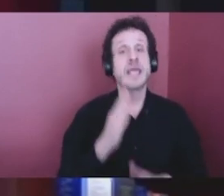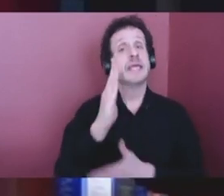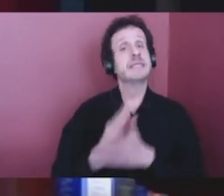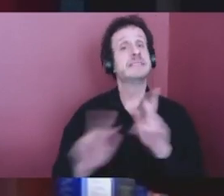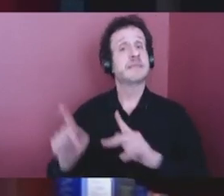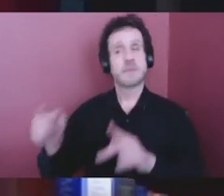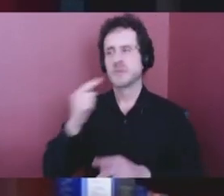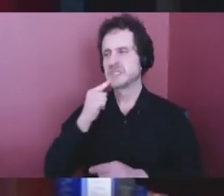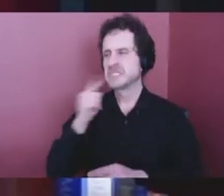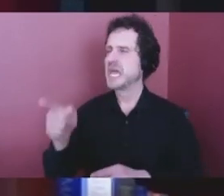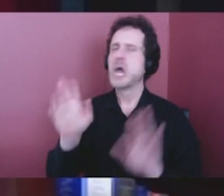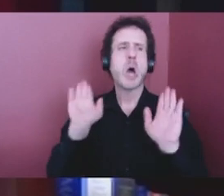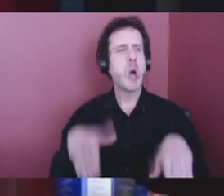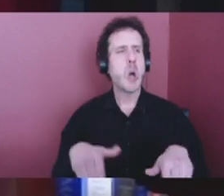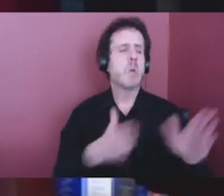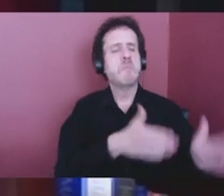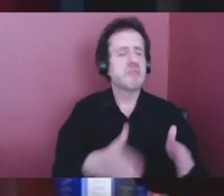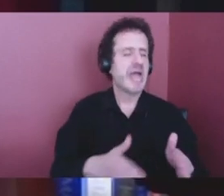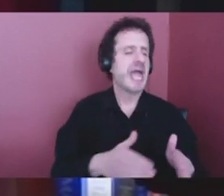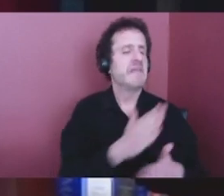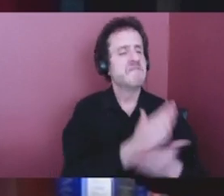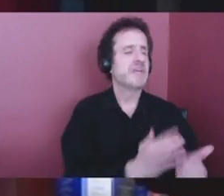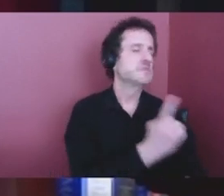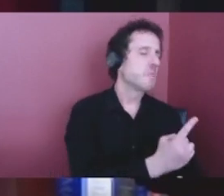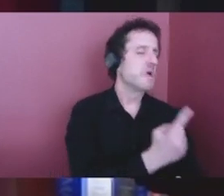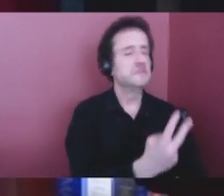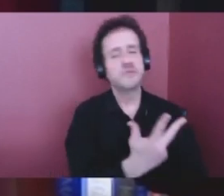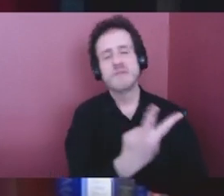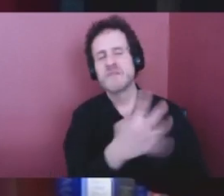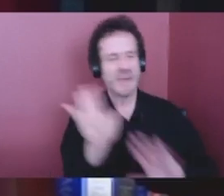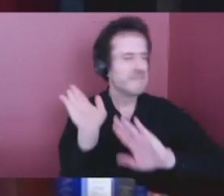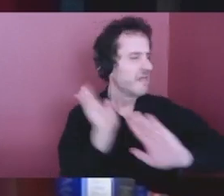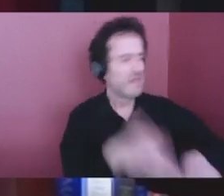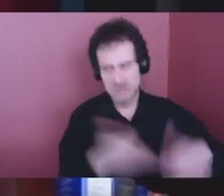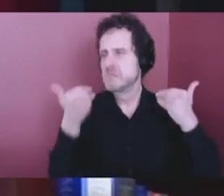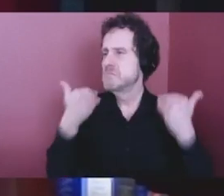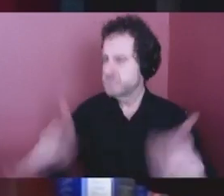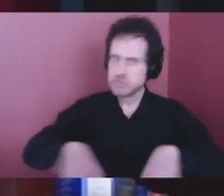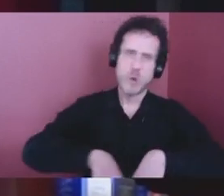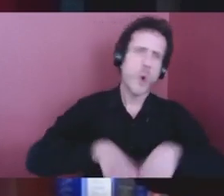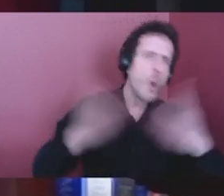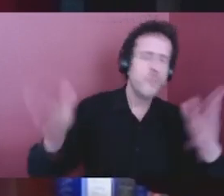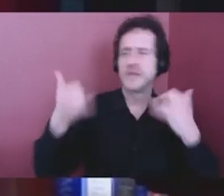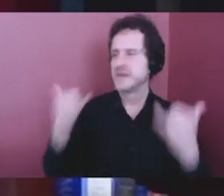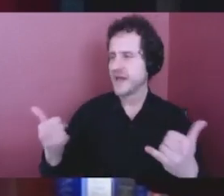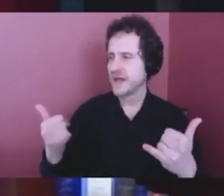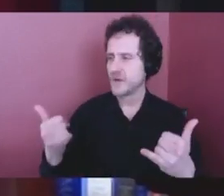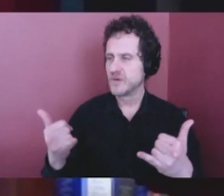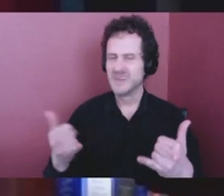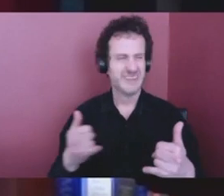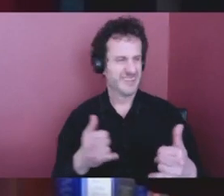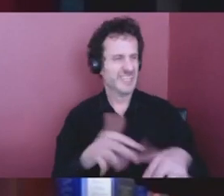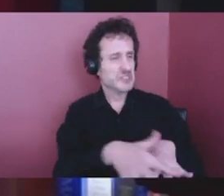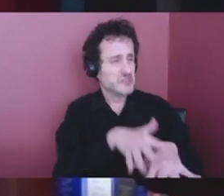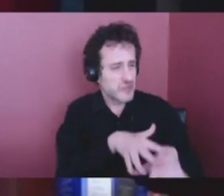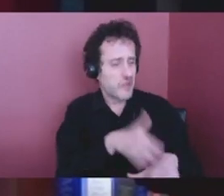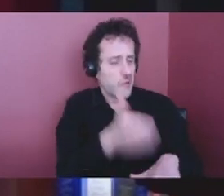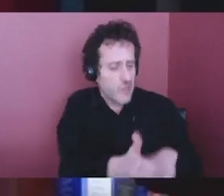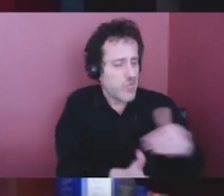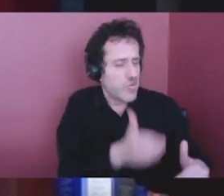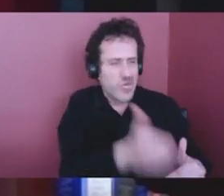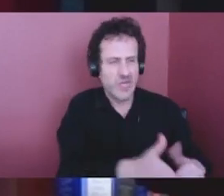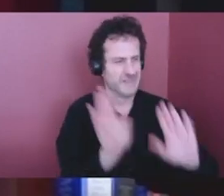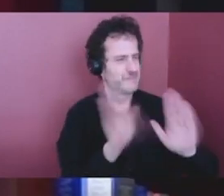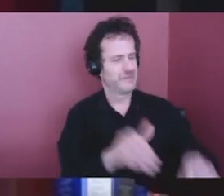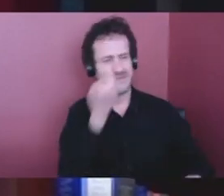all restrictions now or at the end of this month, rather than taking the gradual course that our Restore Illinois plan